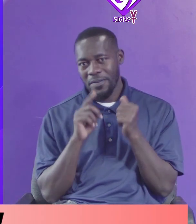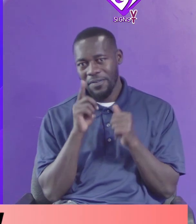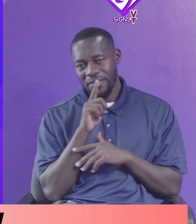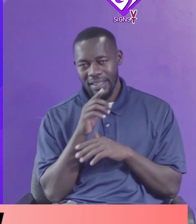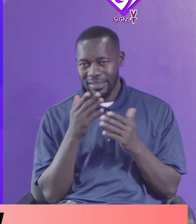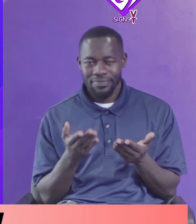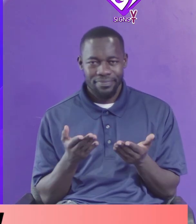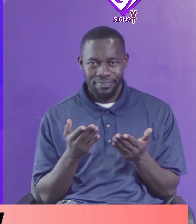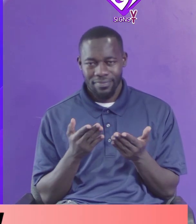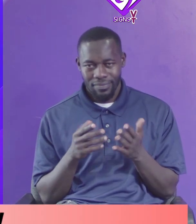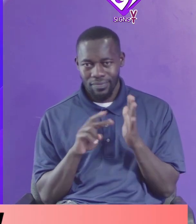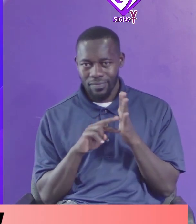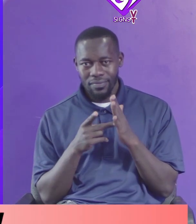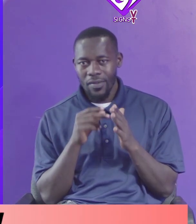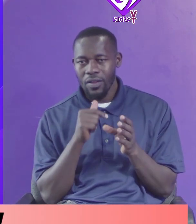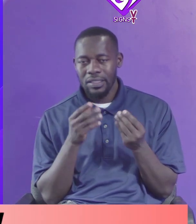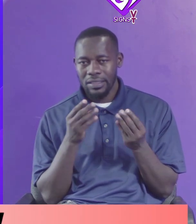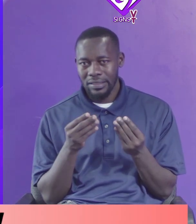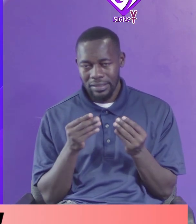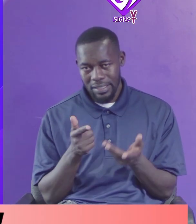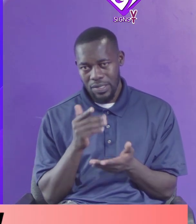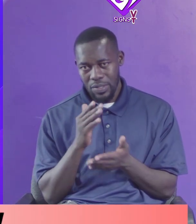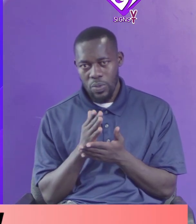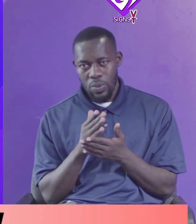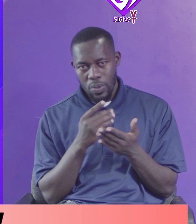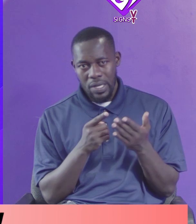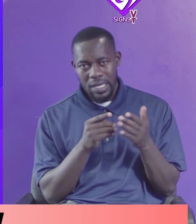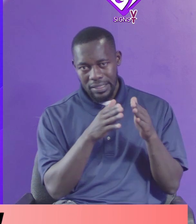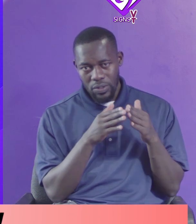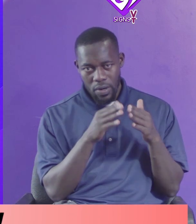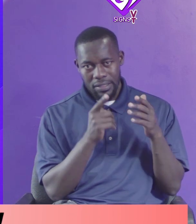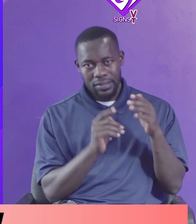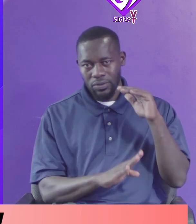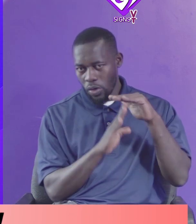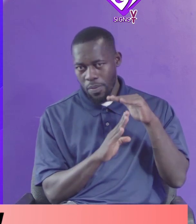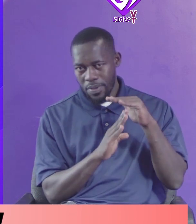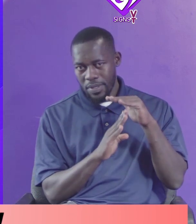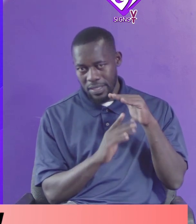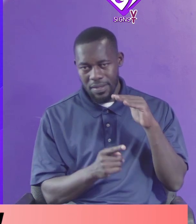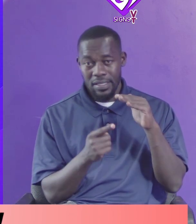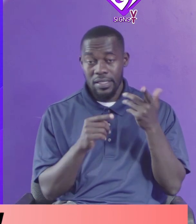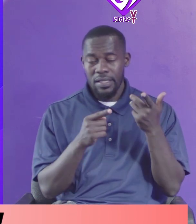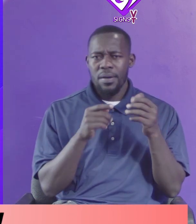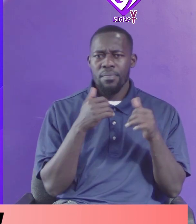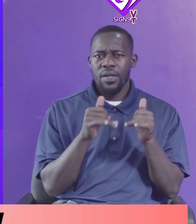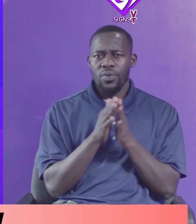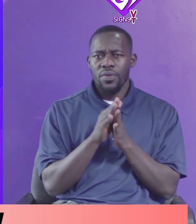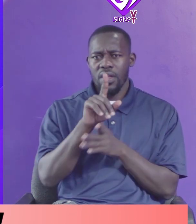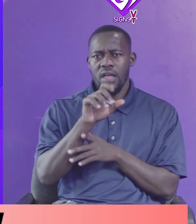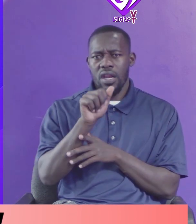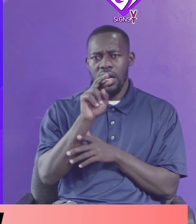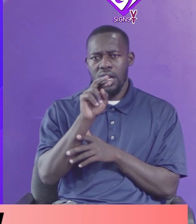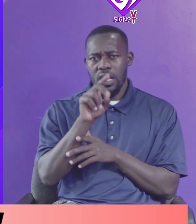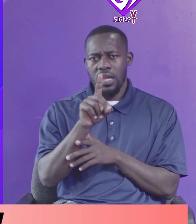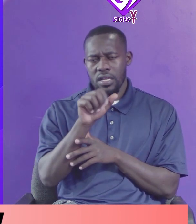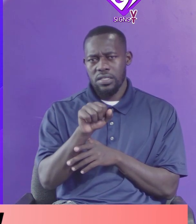as far as it is concerned. Yes, they're having Leeds today, but after Leeds, they are going to play,